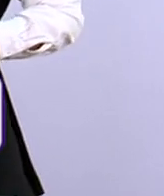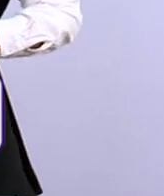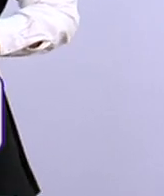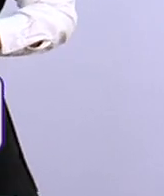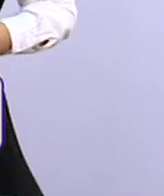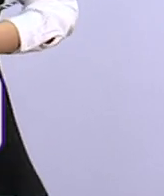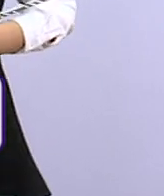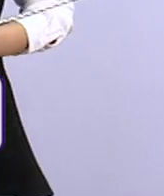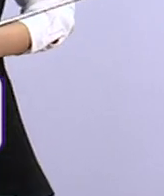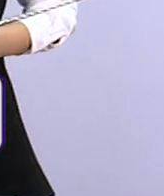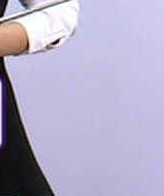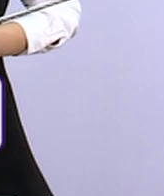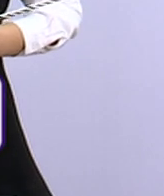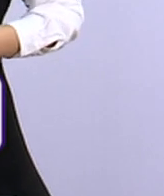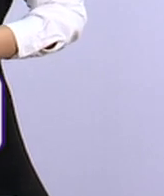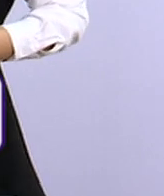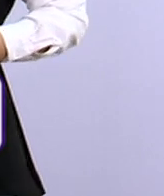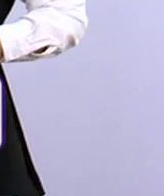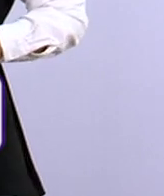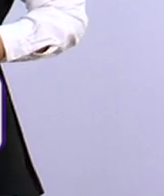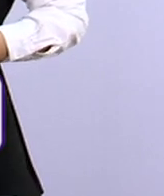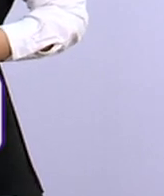good job, eyes.